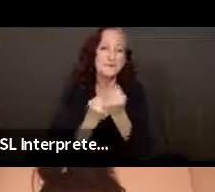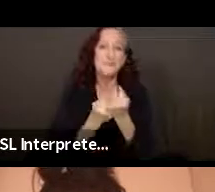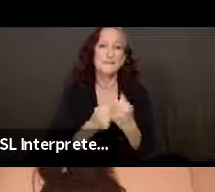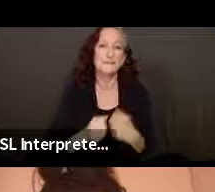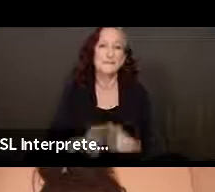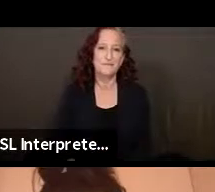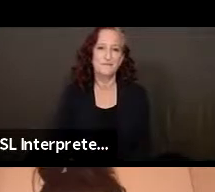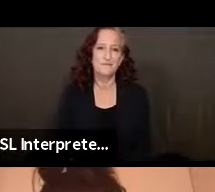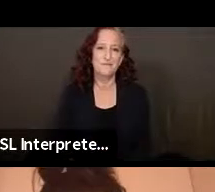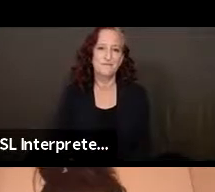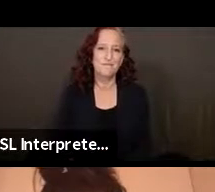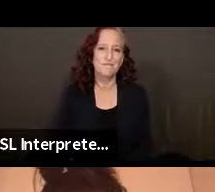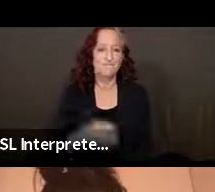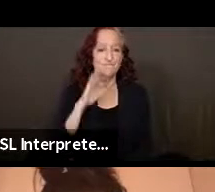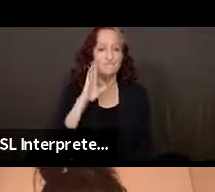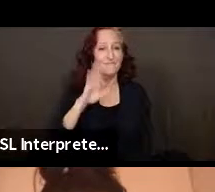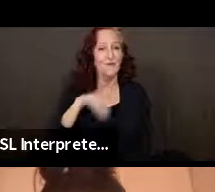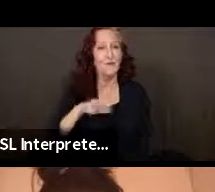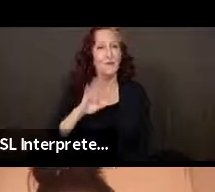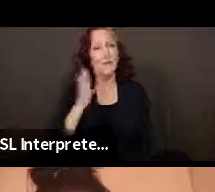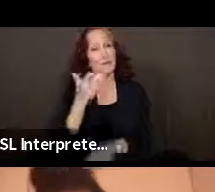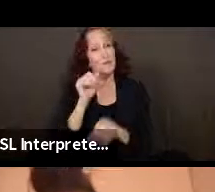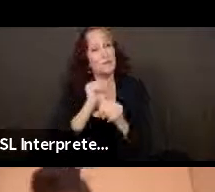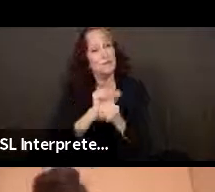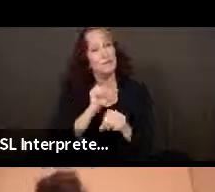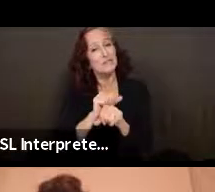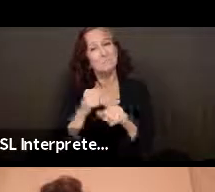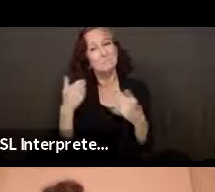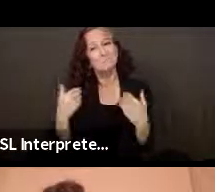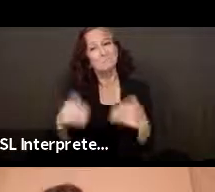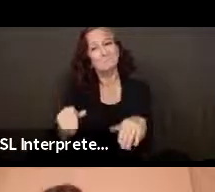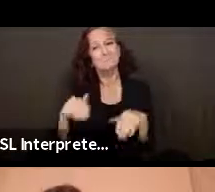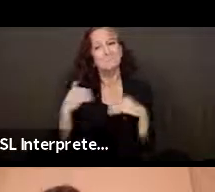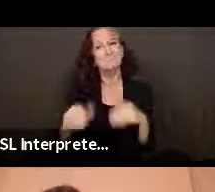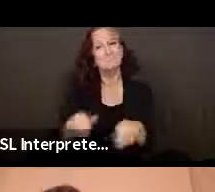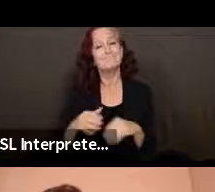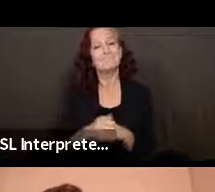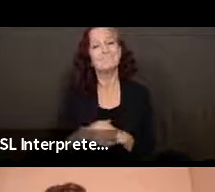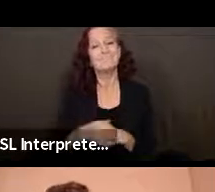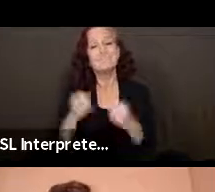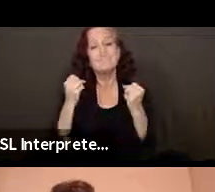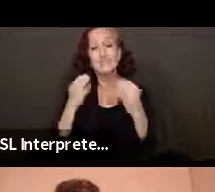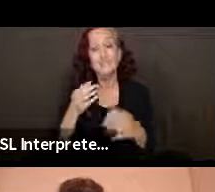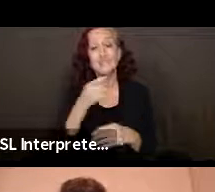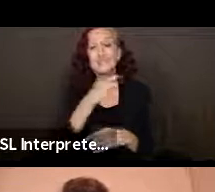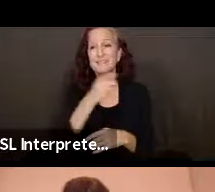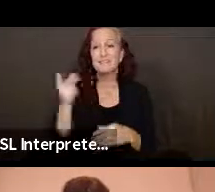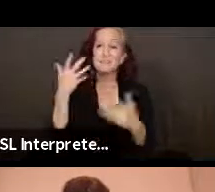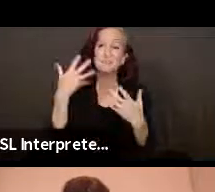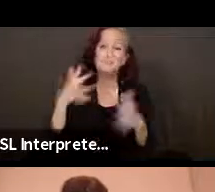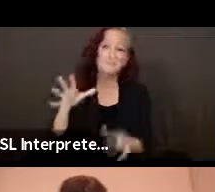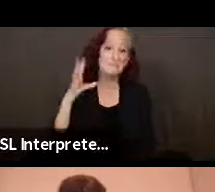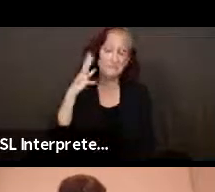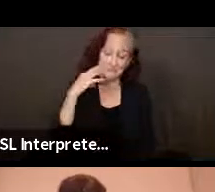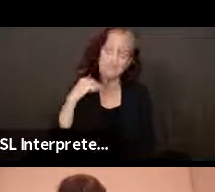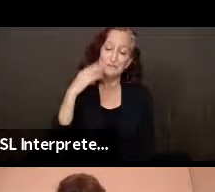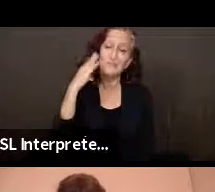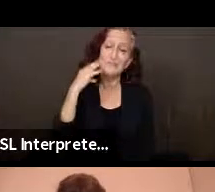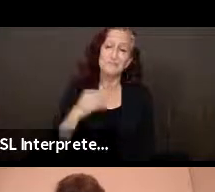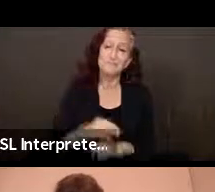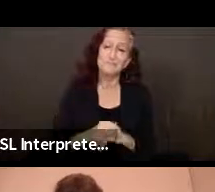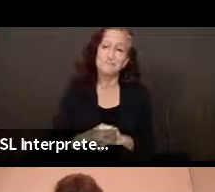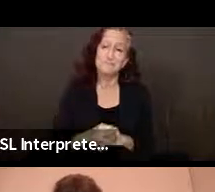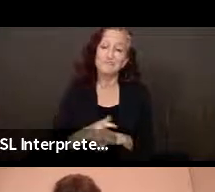sometimes this work that we do, which I'm sure many of you can have experienced as well, can